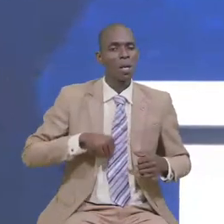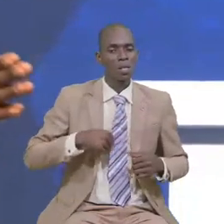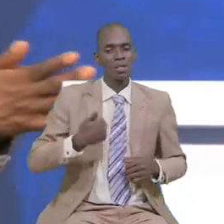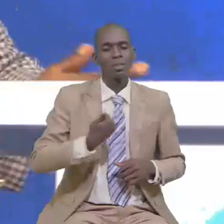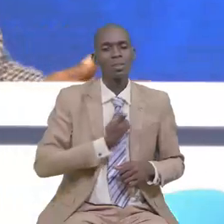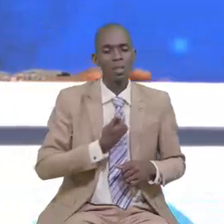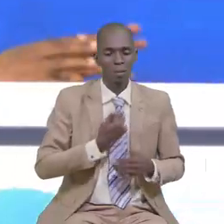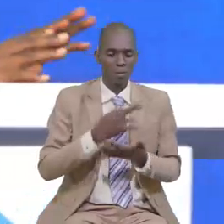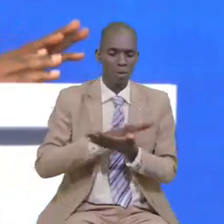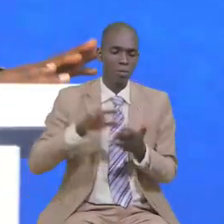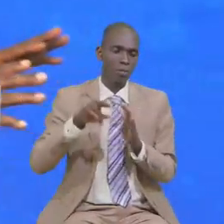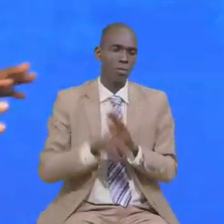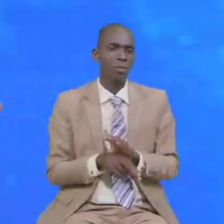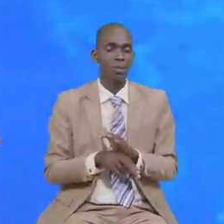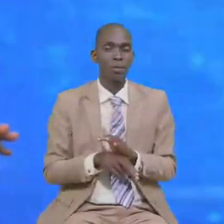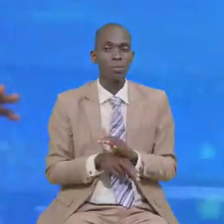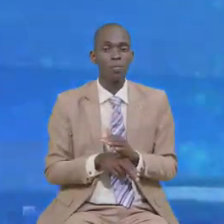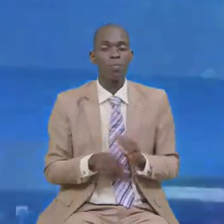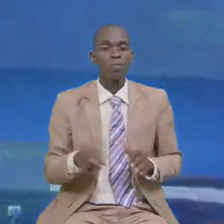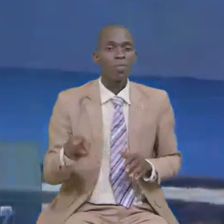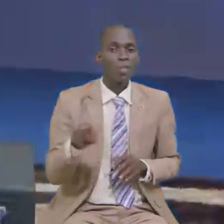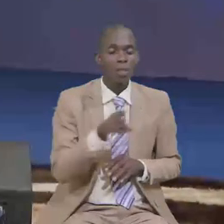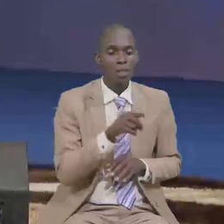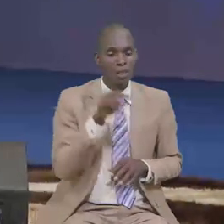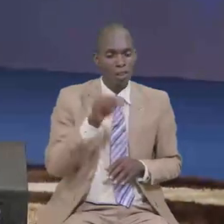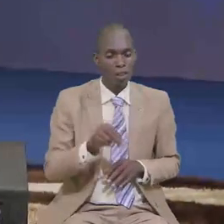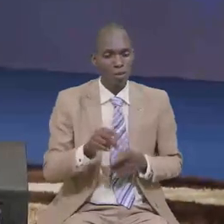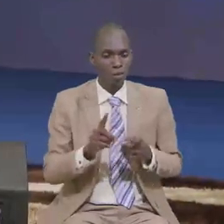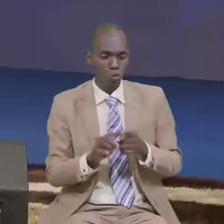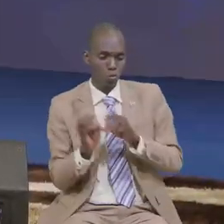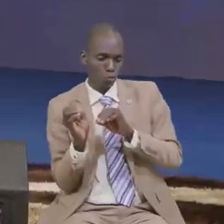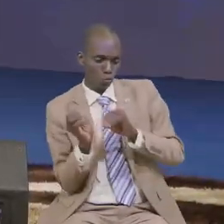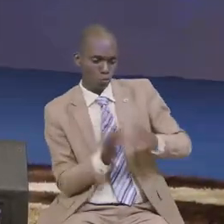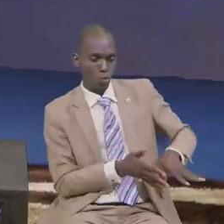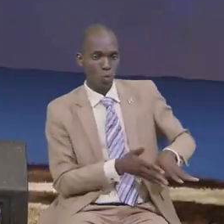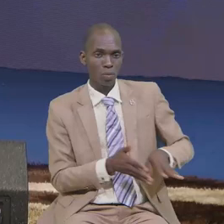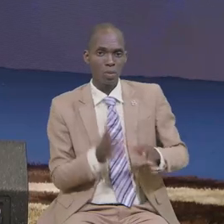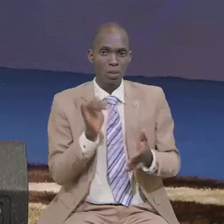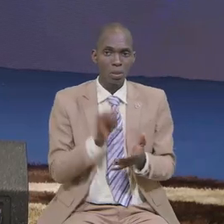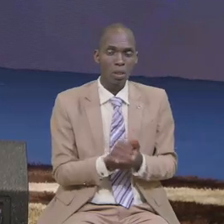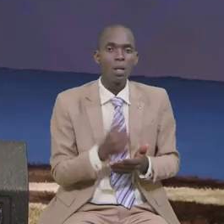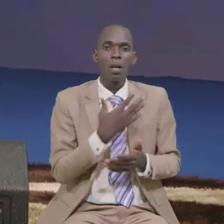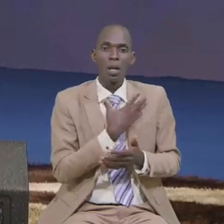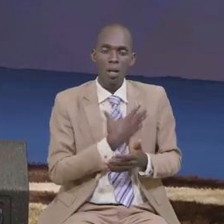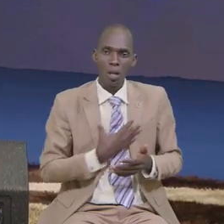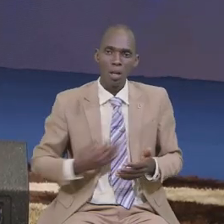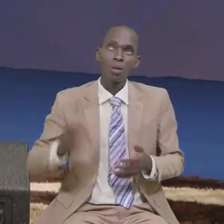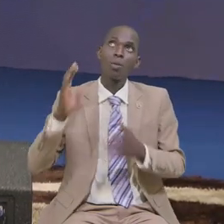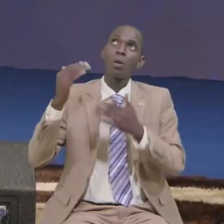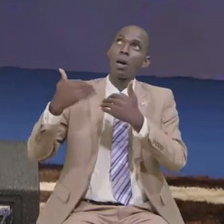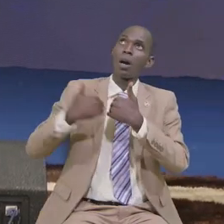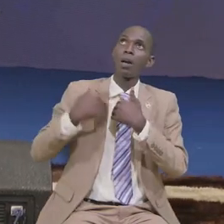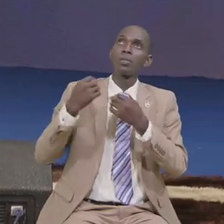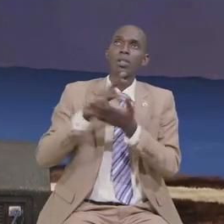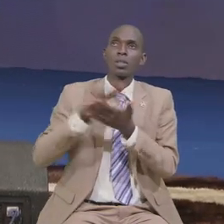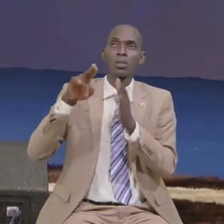self-righteousness. They had to drop that and have the righteousness of God coming